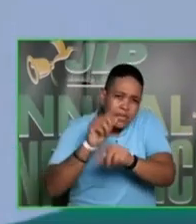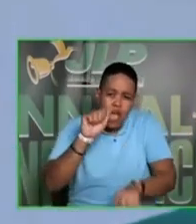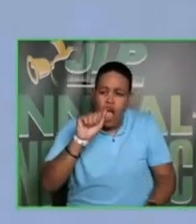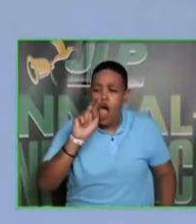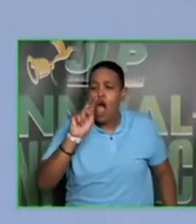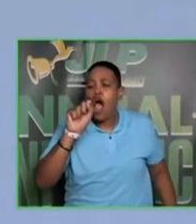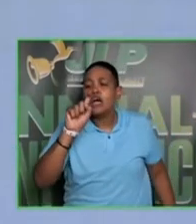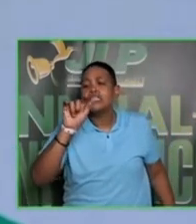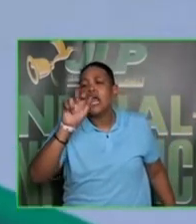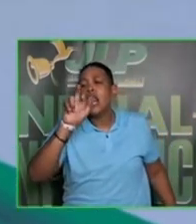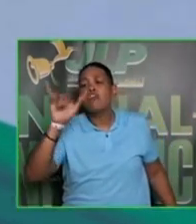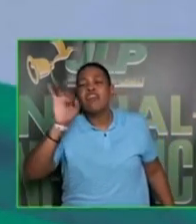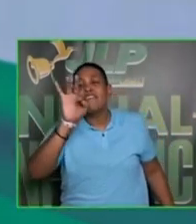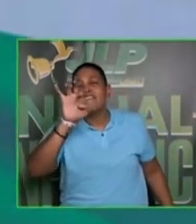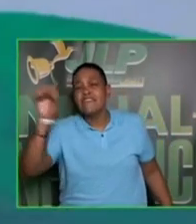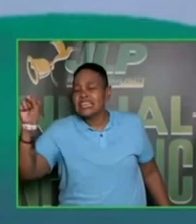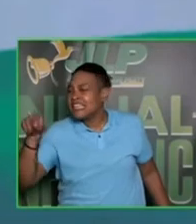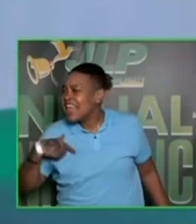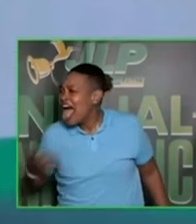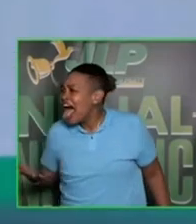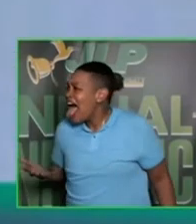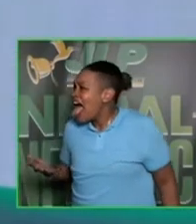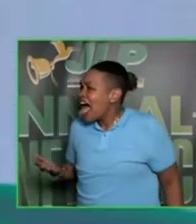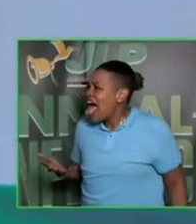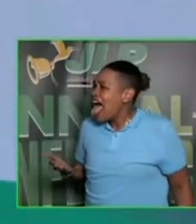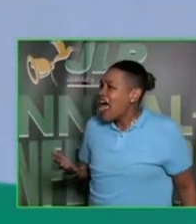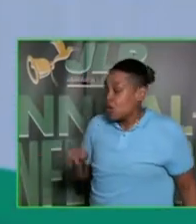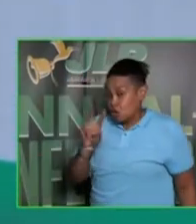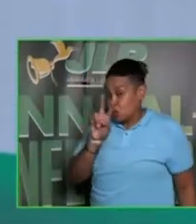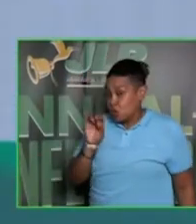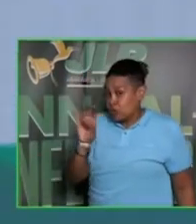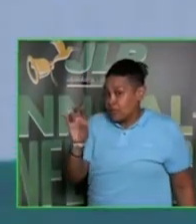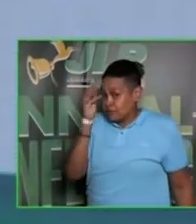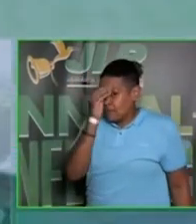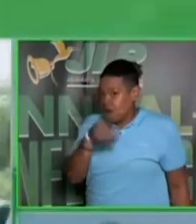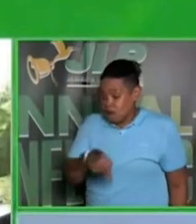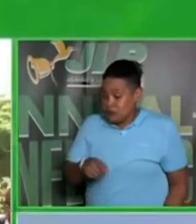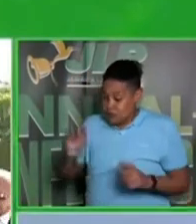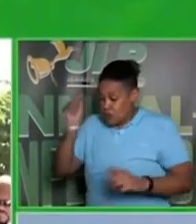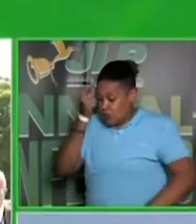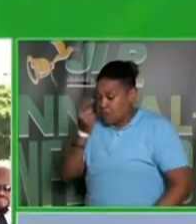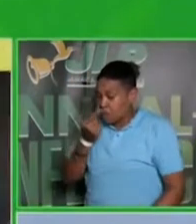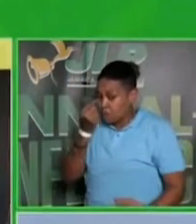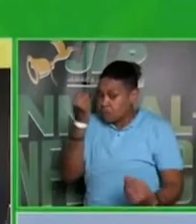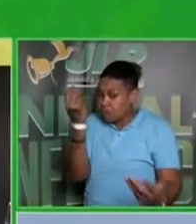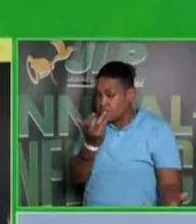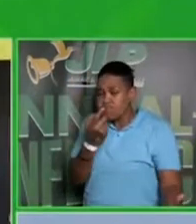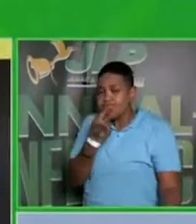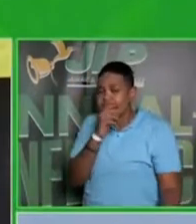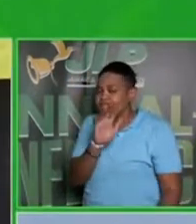auxiliary fees. In 2007, this administration